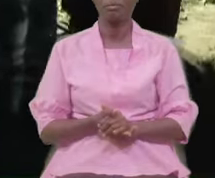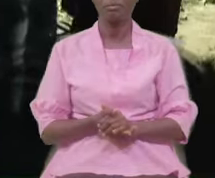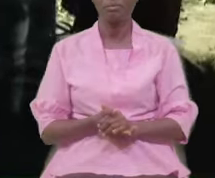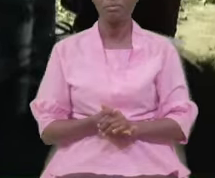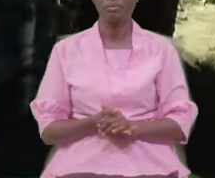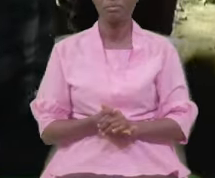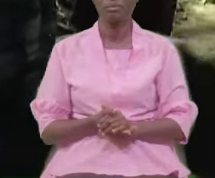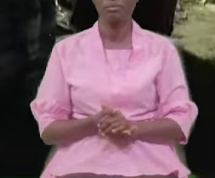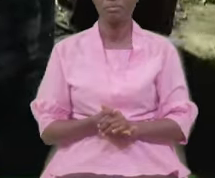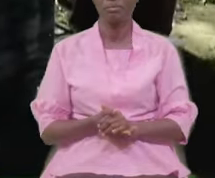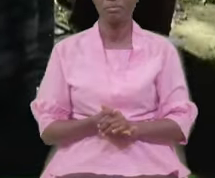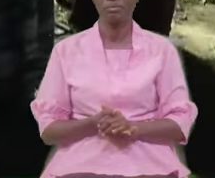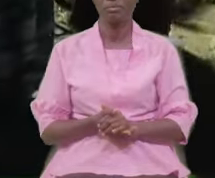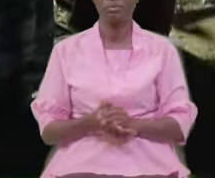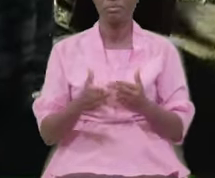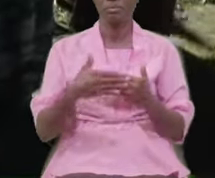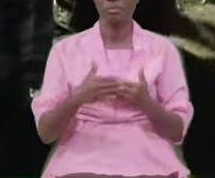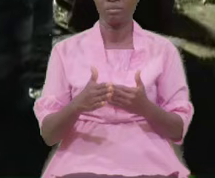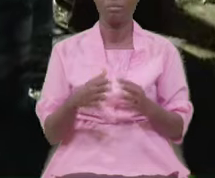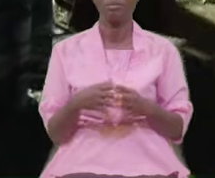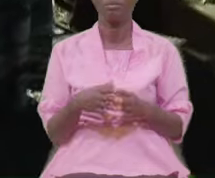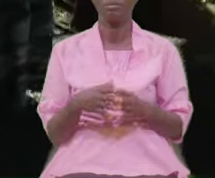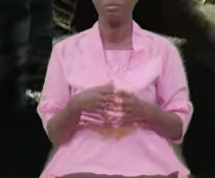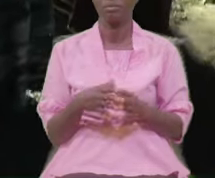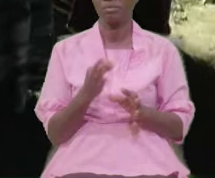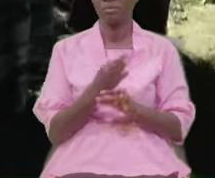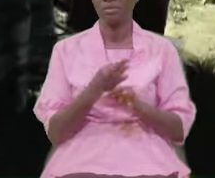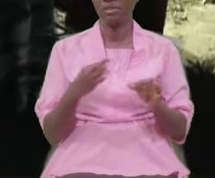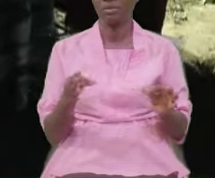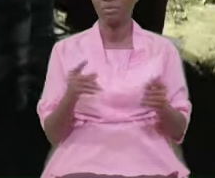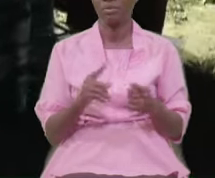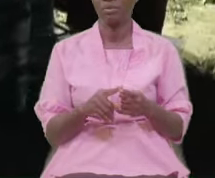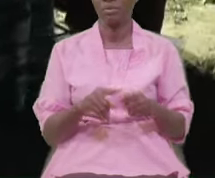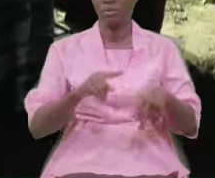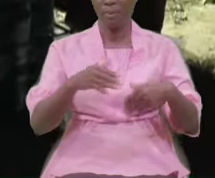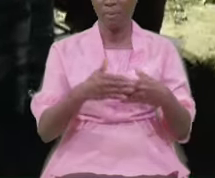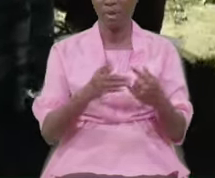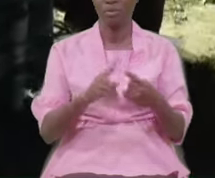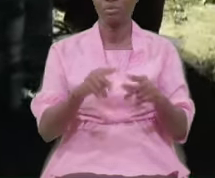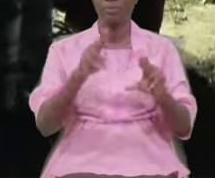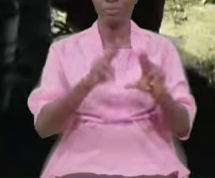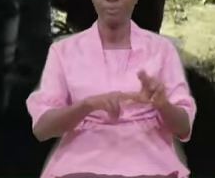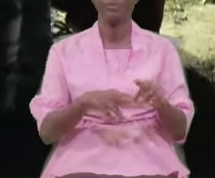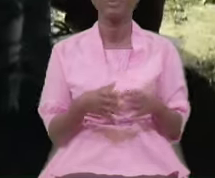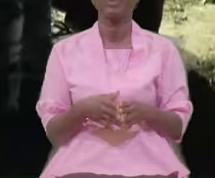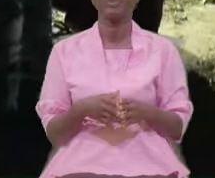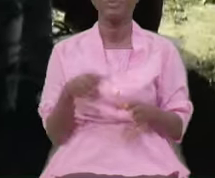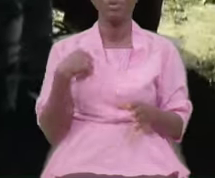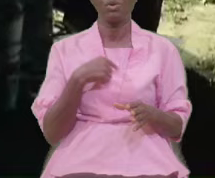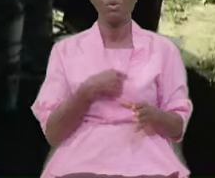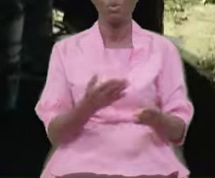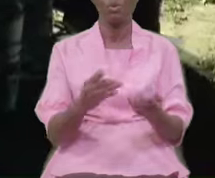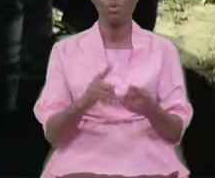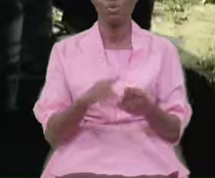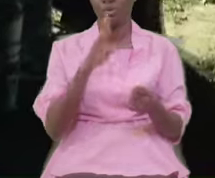thereafter you are free to return to your seat We want to be able to connect with you